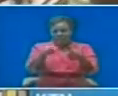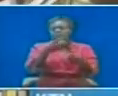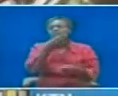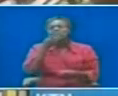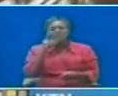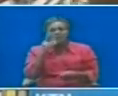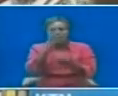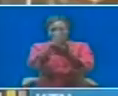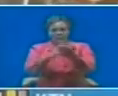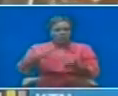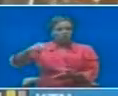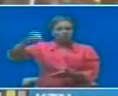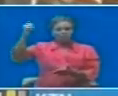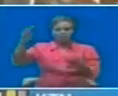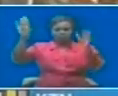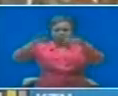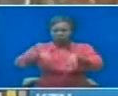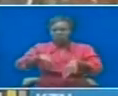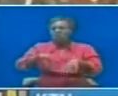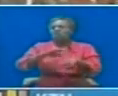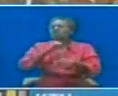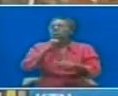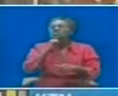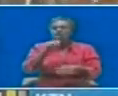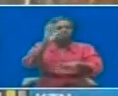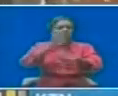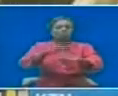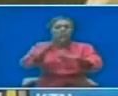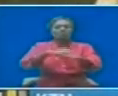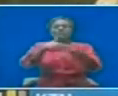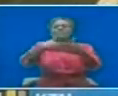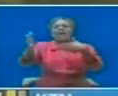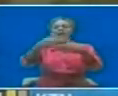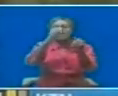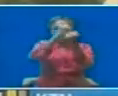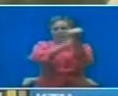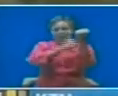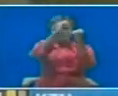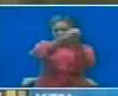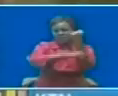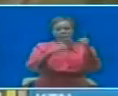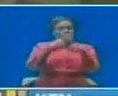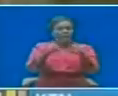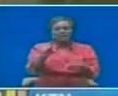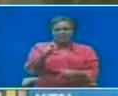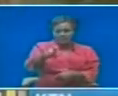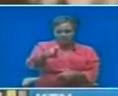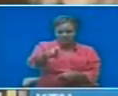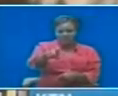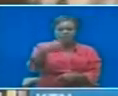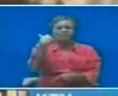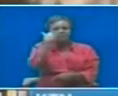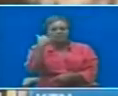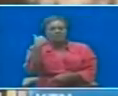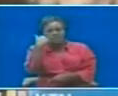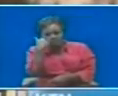witnessed in parts of the North Rift is nothing close to the good signs of harvesting. But a viral maize disease, maize